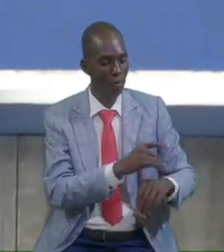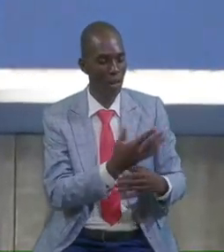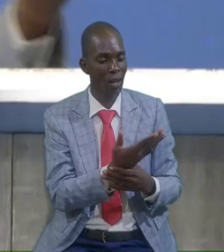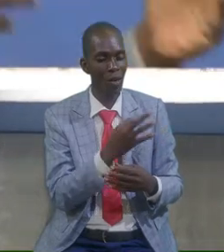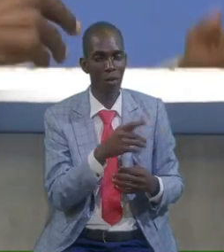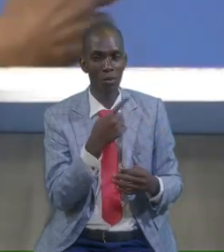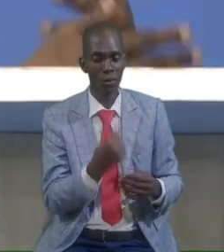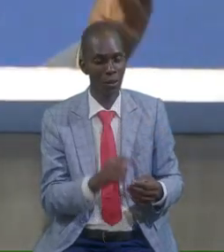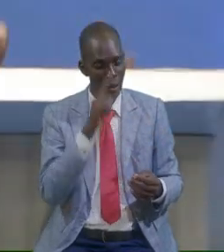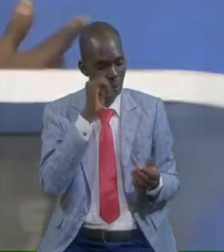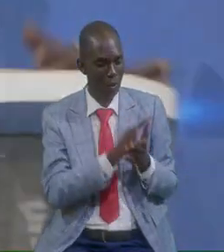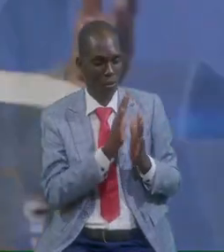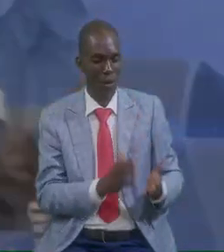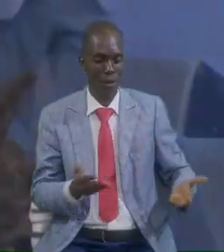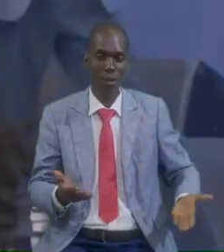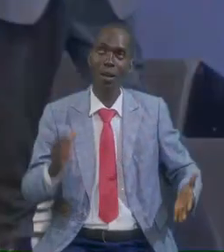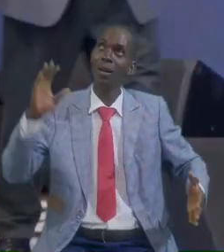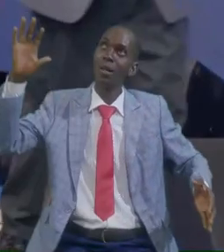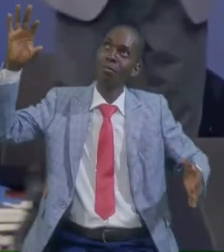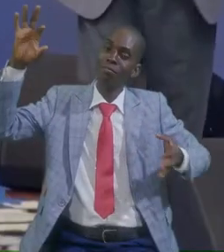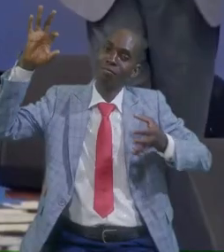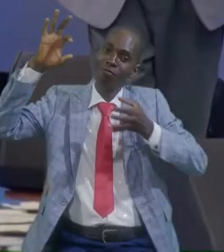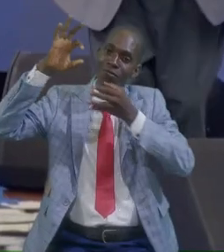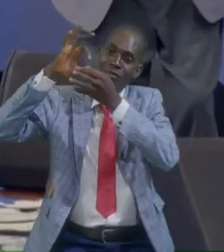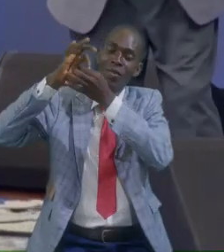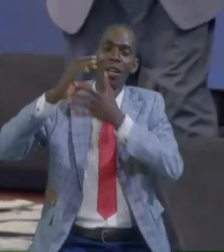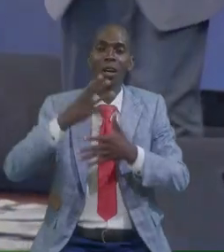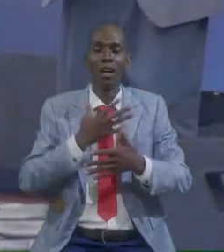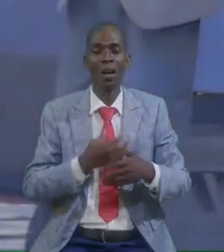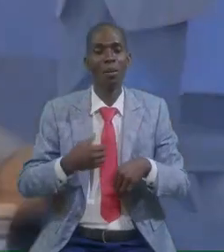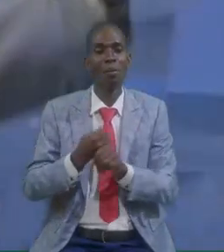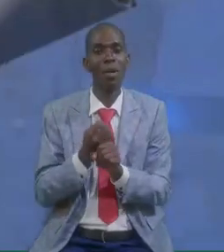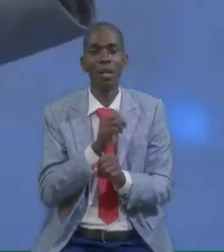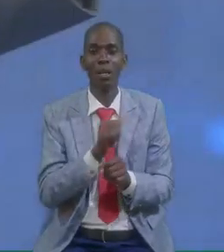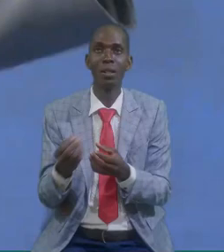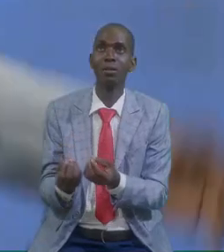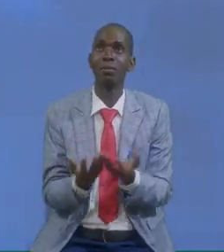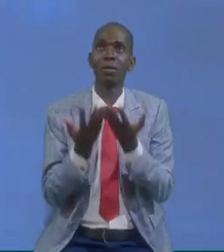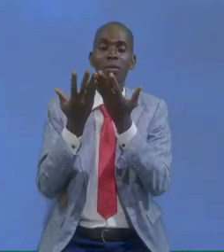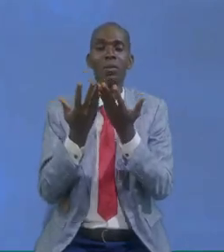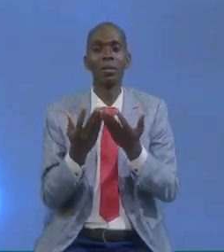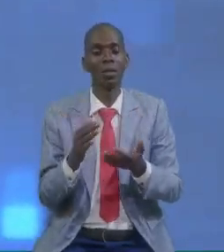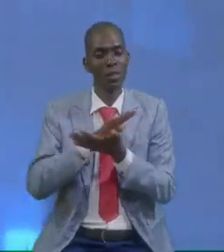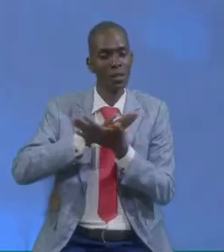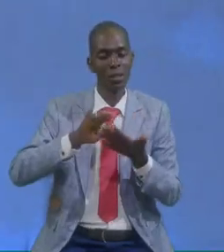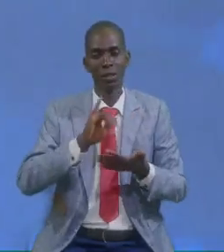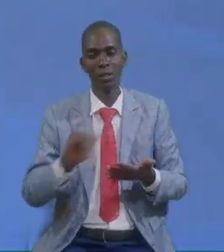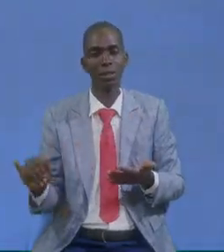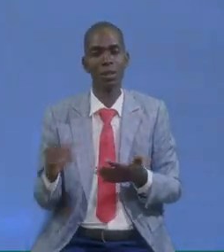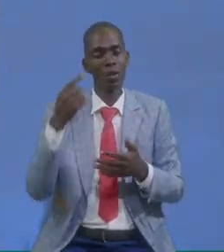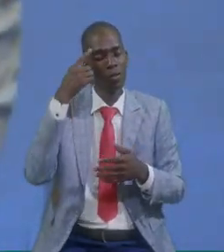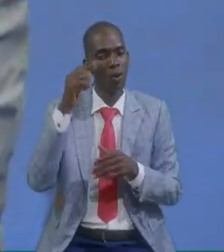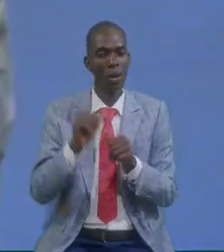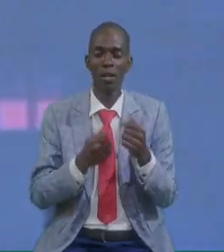us together, and he makes propitiation, cleansing, covering for every sin we